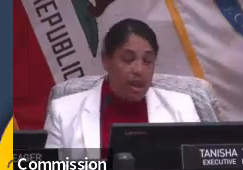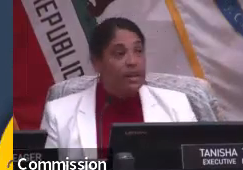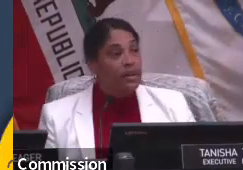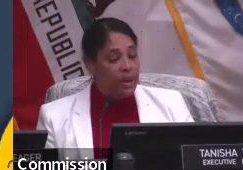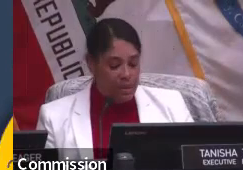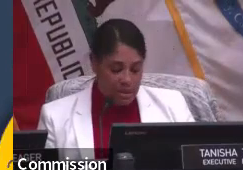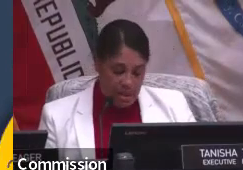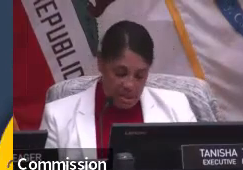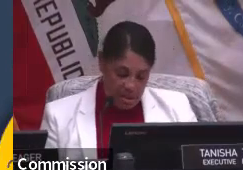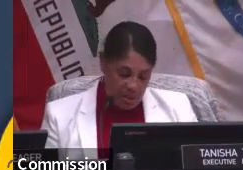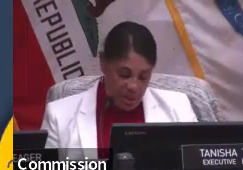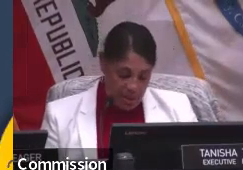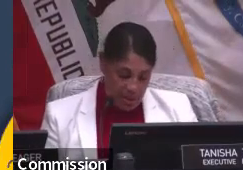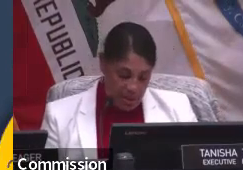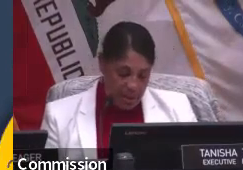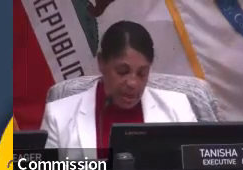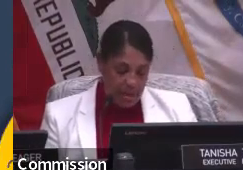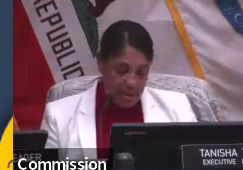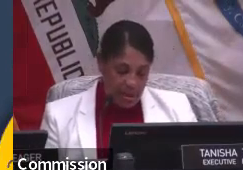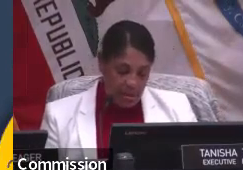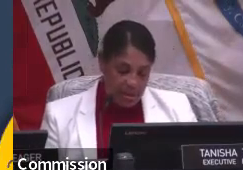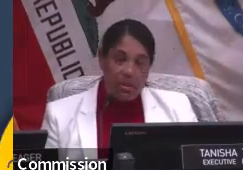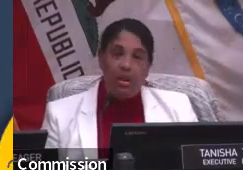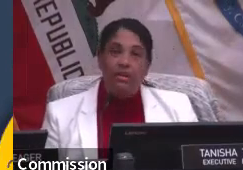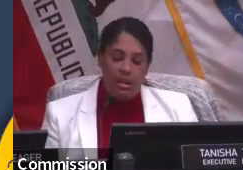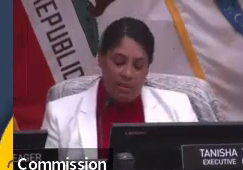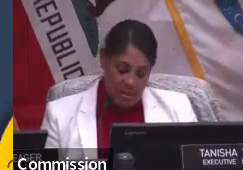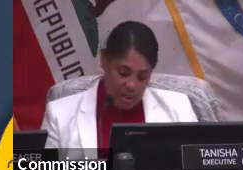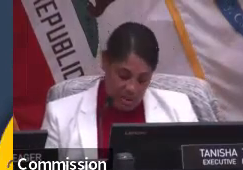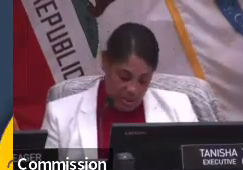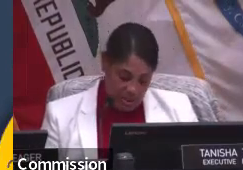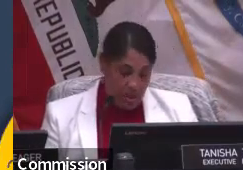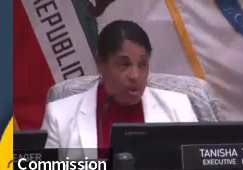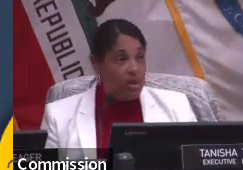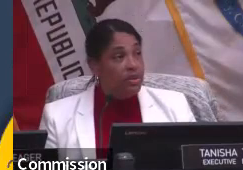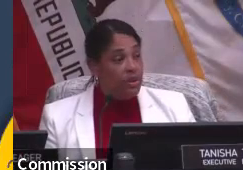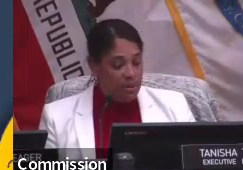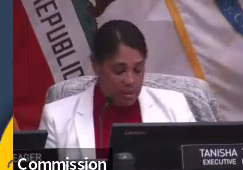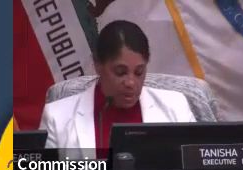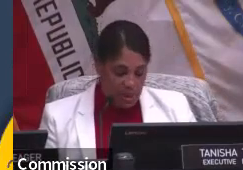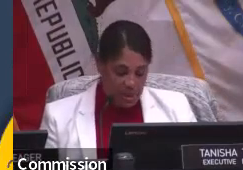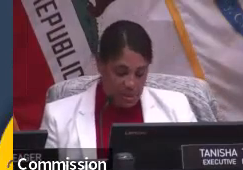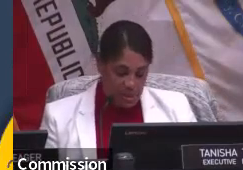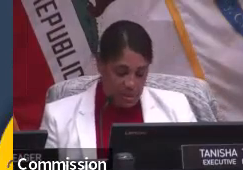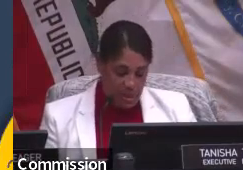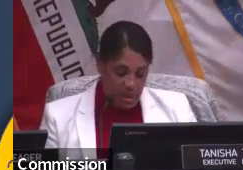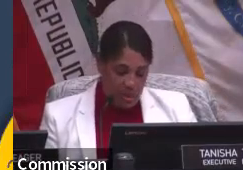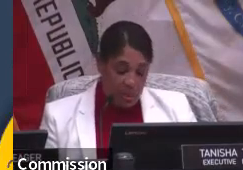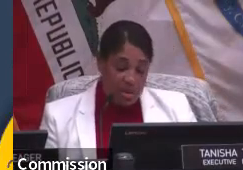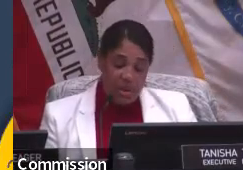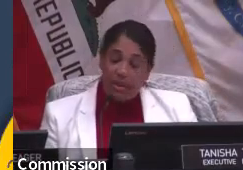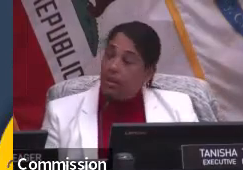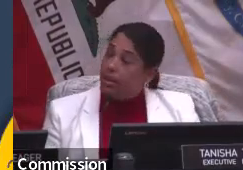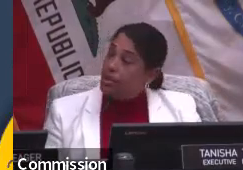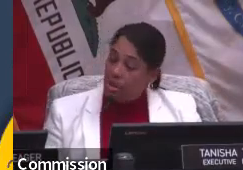an ongoing investigation underway by the Independent Office of Audits and Investigations, also known as the Inspector General. We